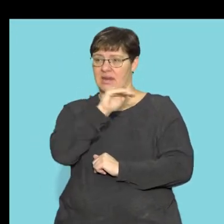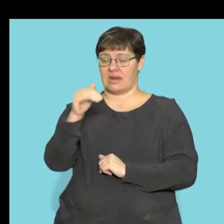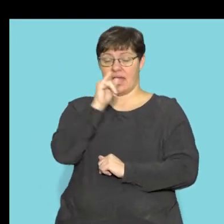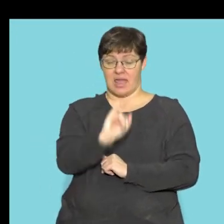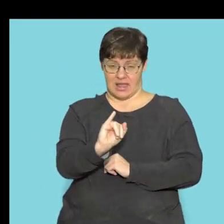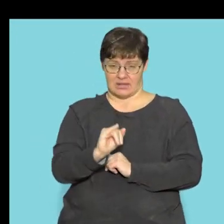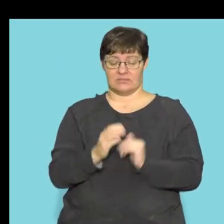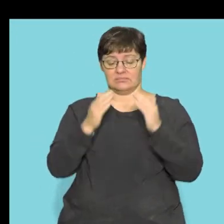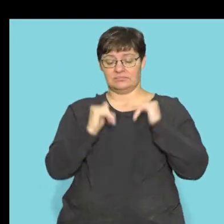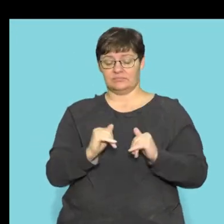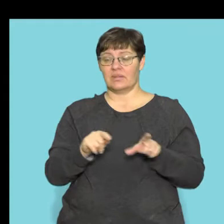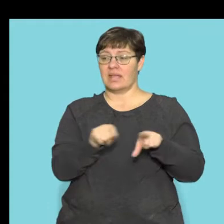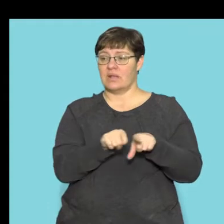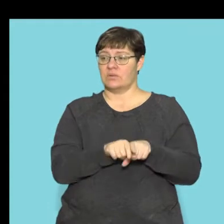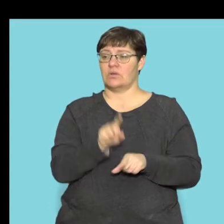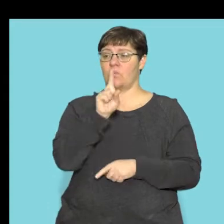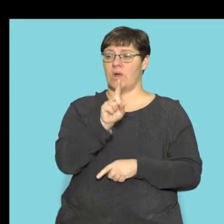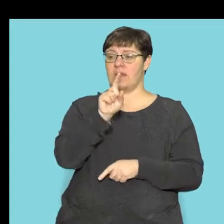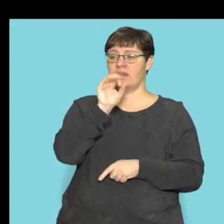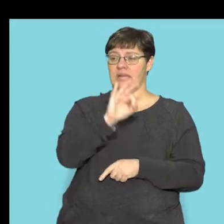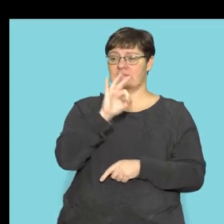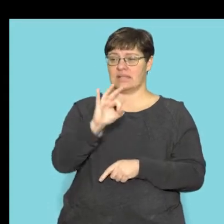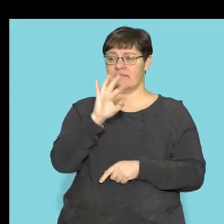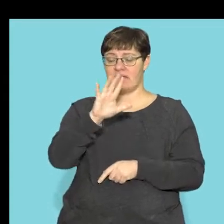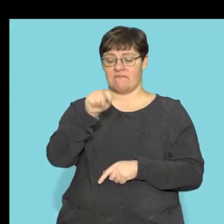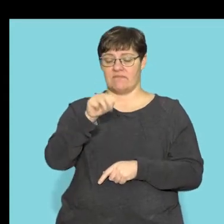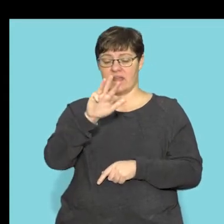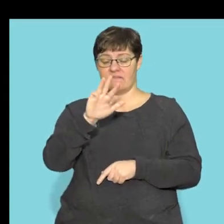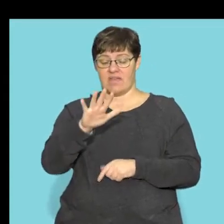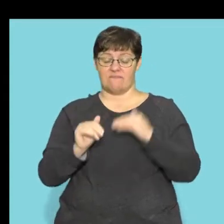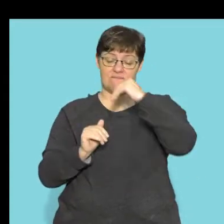1,335 rands and 95 cents into